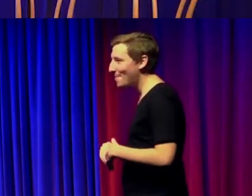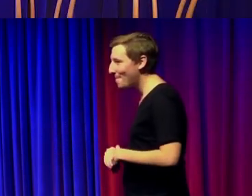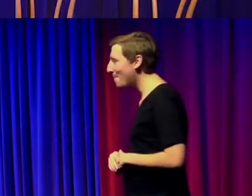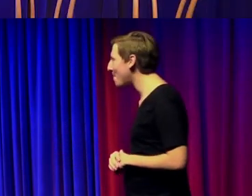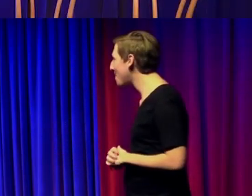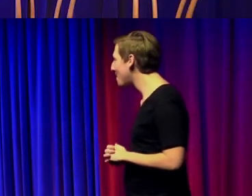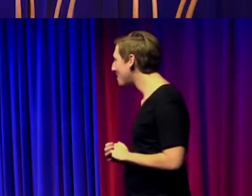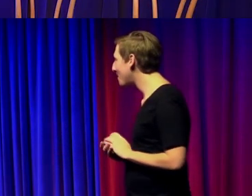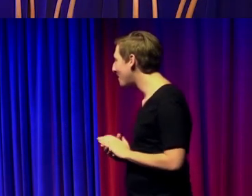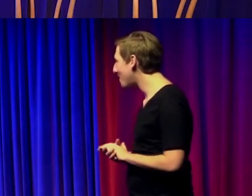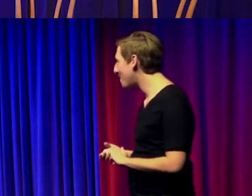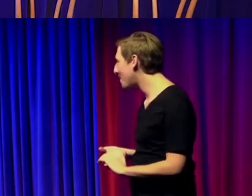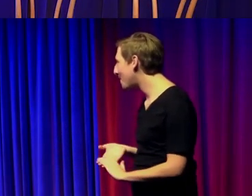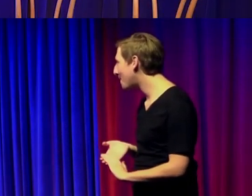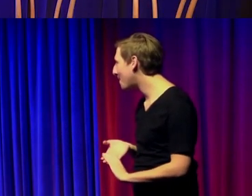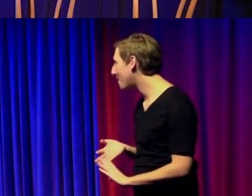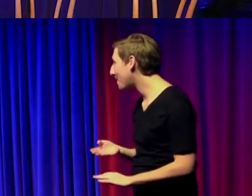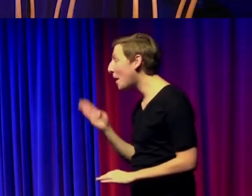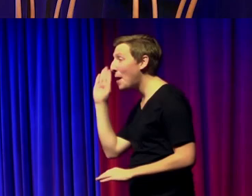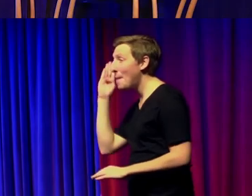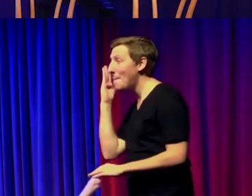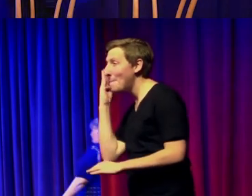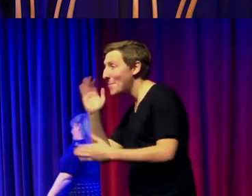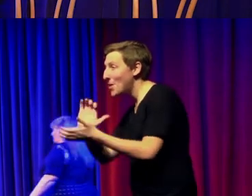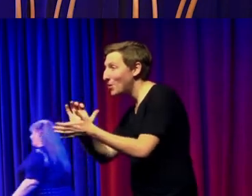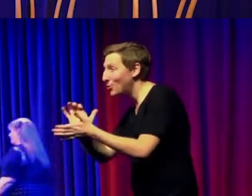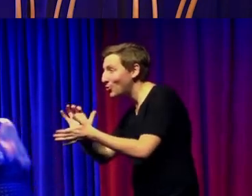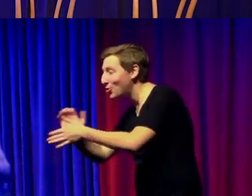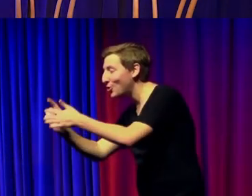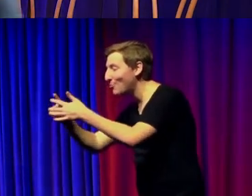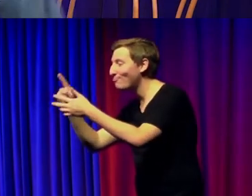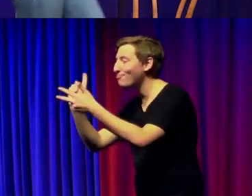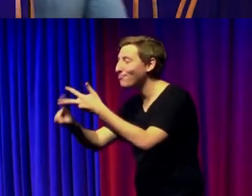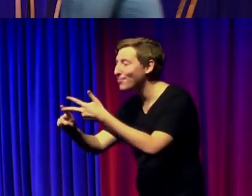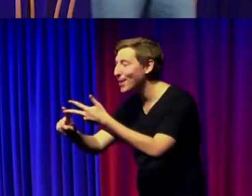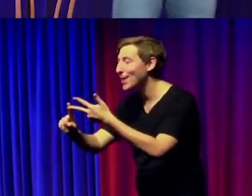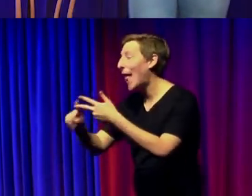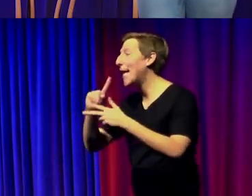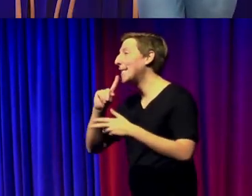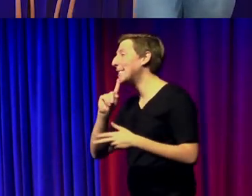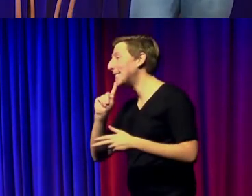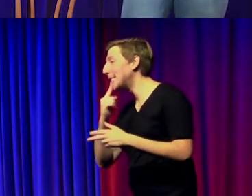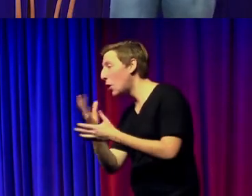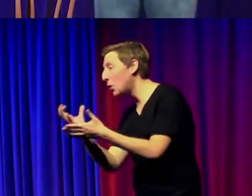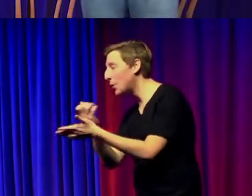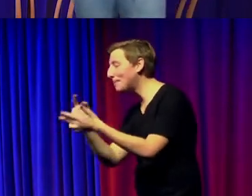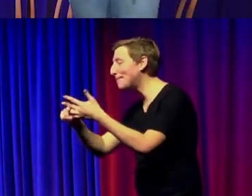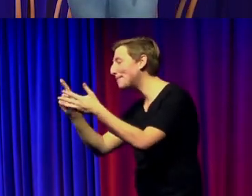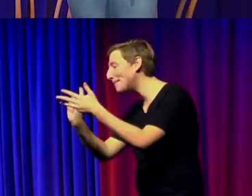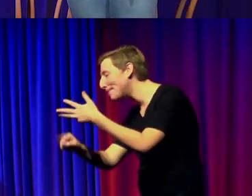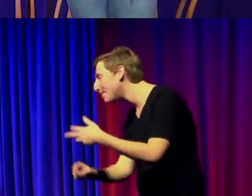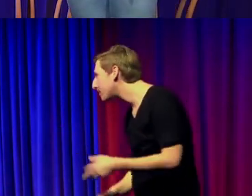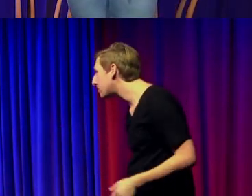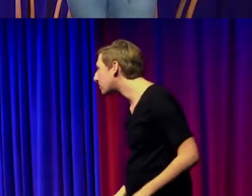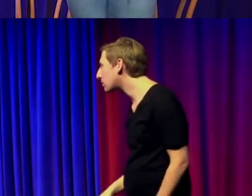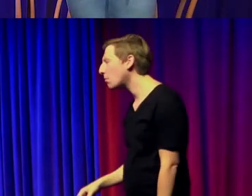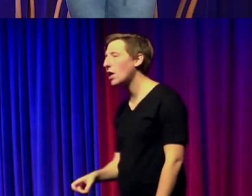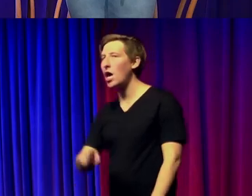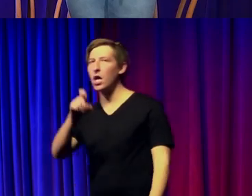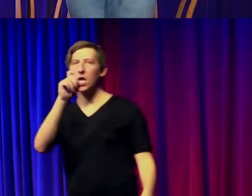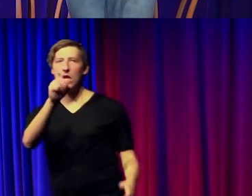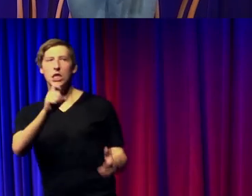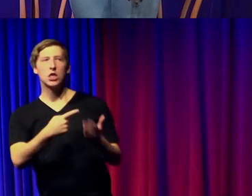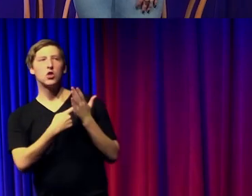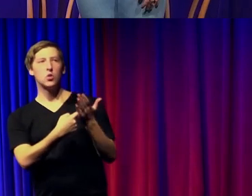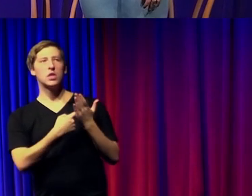Pepperoni pizza, beer cheese, pretzel, and we need to talk about your son. He